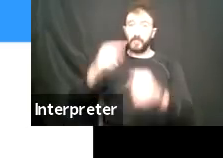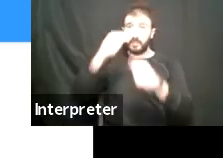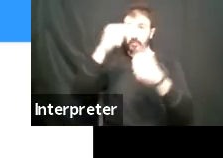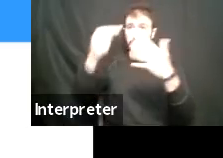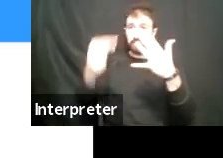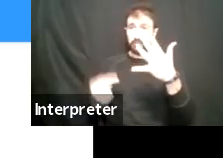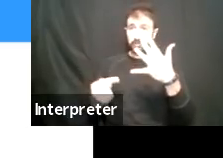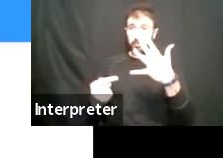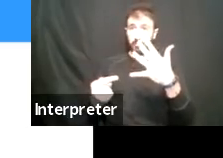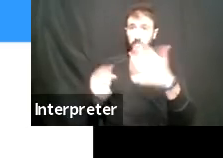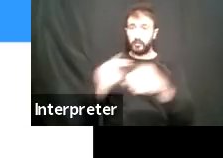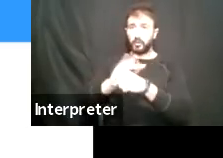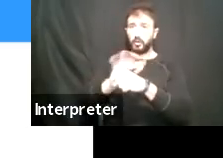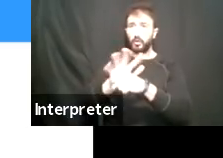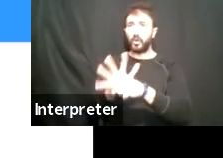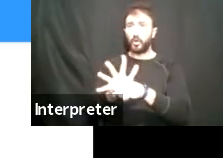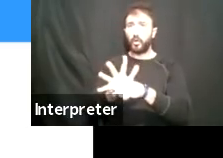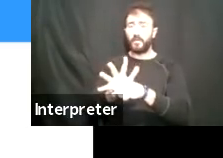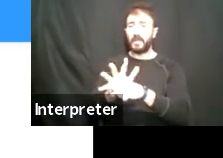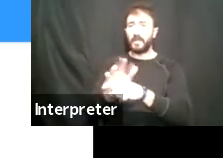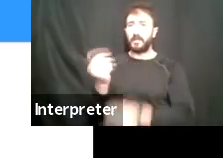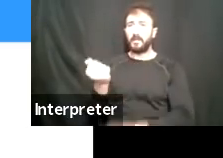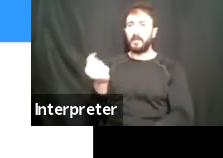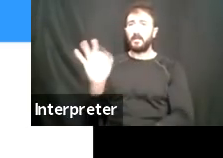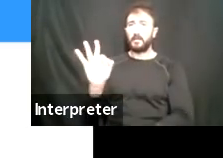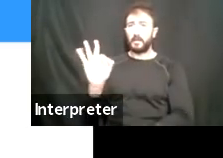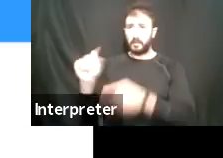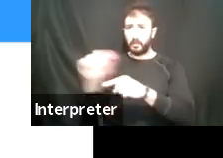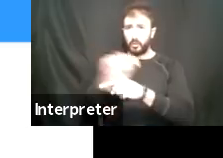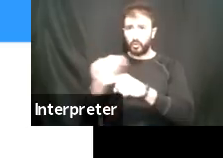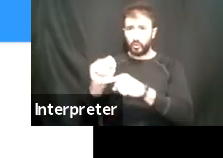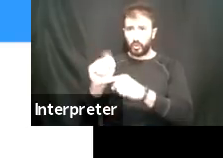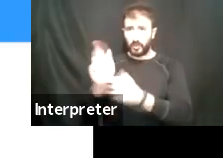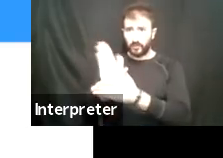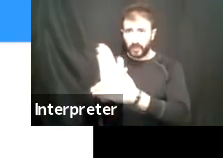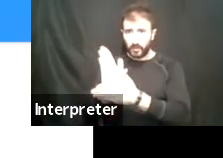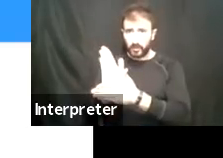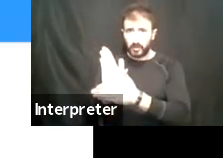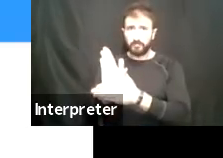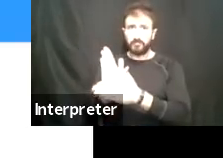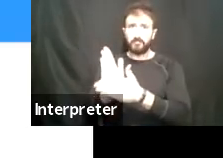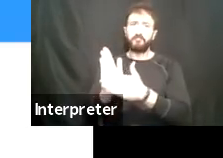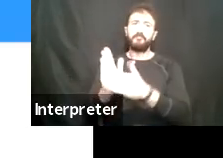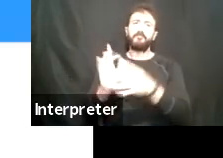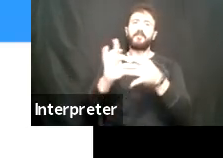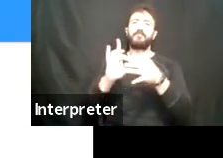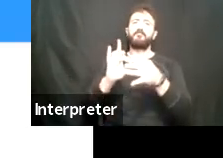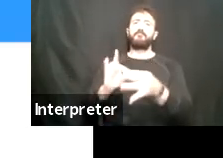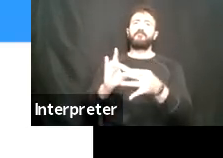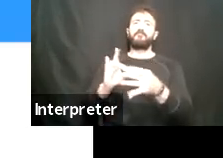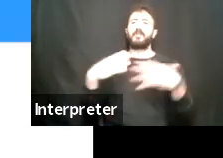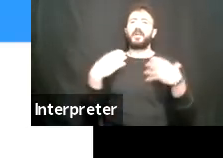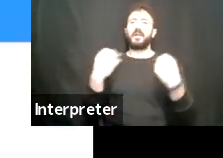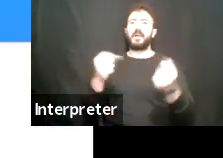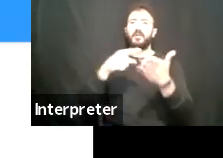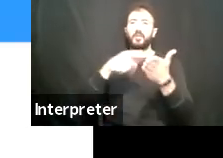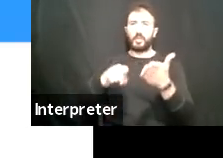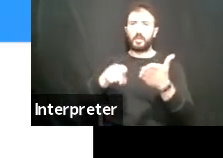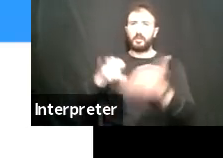videos, there's one for staff, and that's regarding the health check that Clay spoke to. And then there's also one